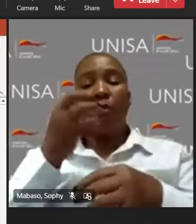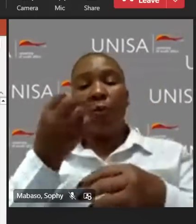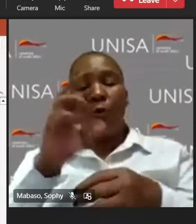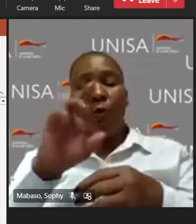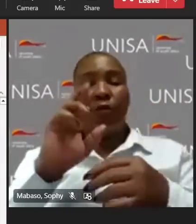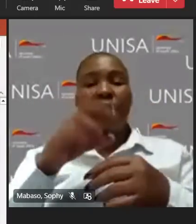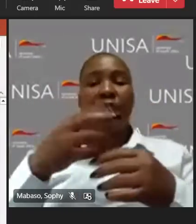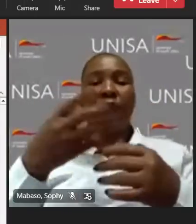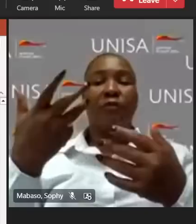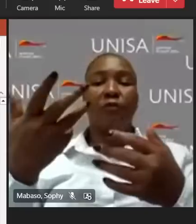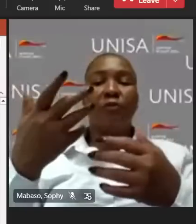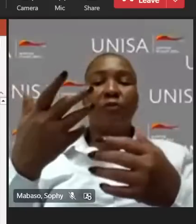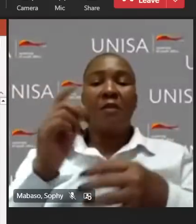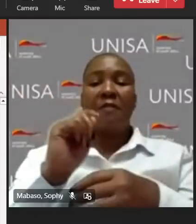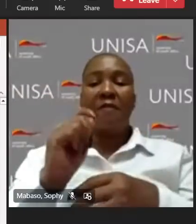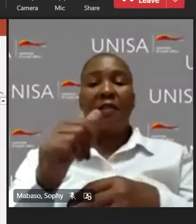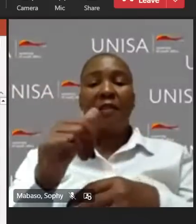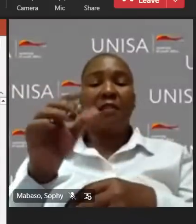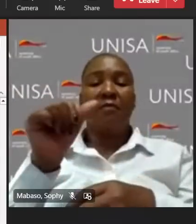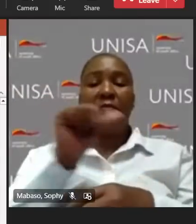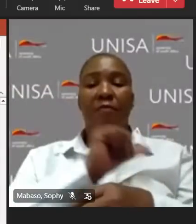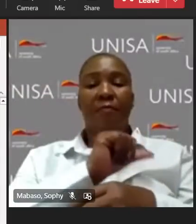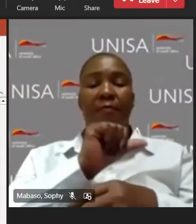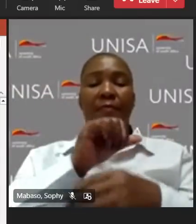back to the payer.